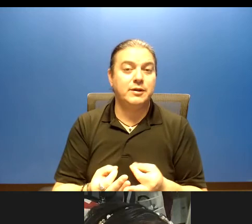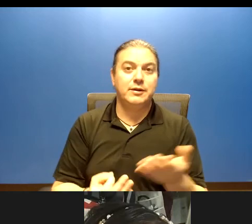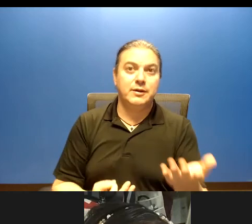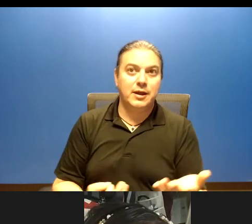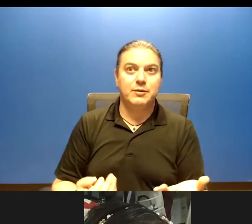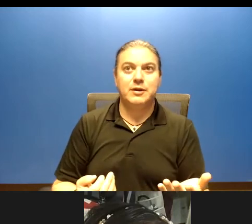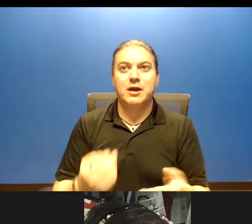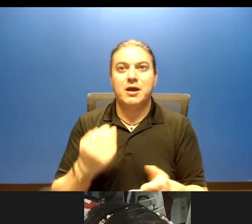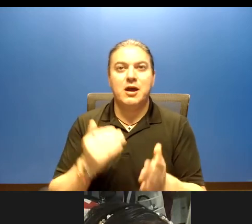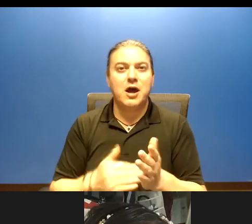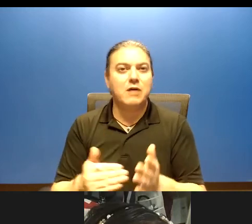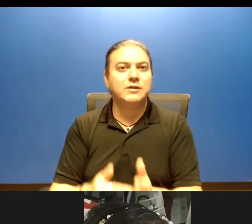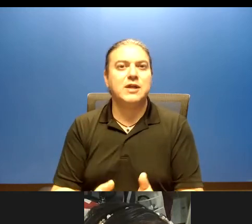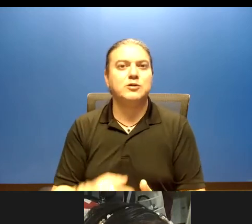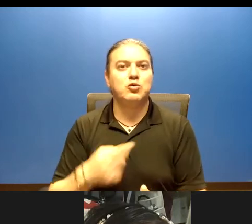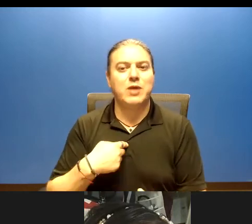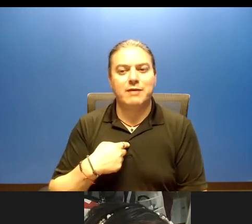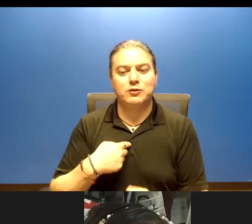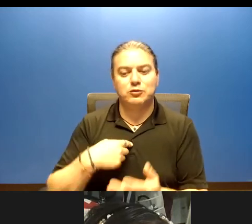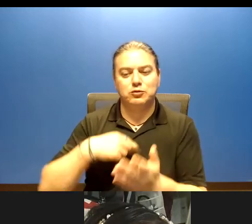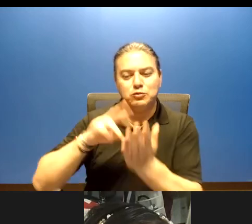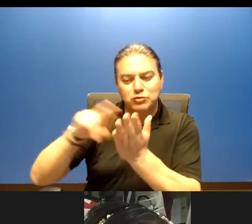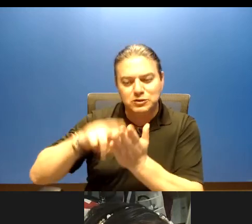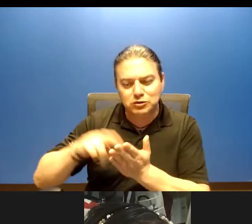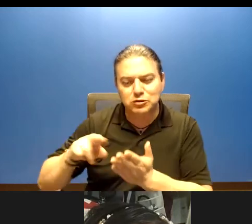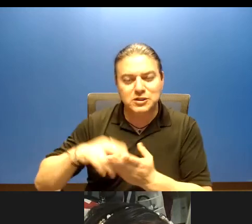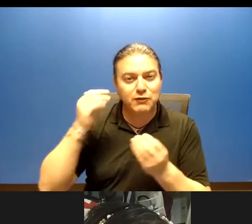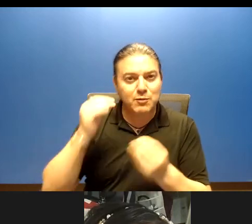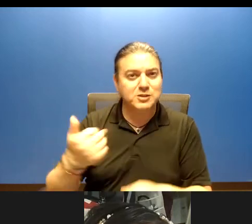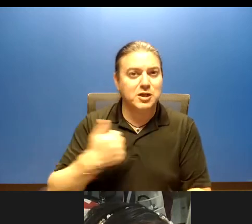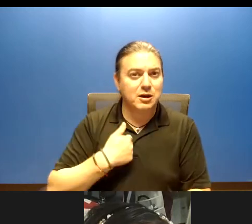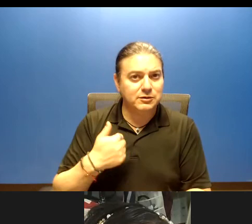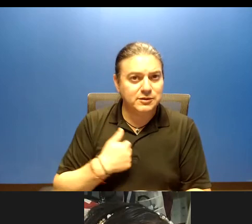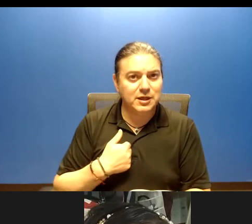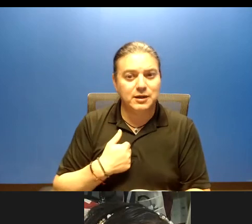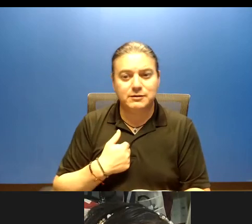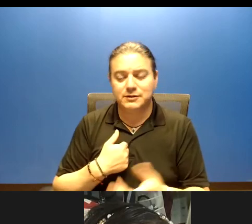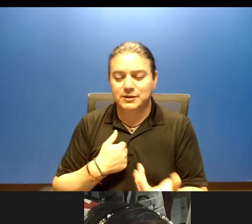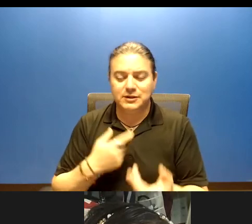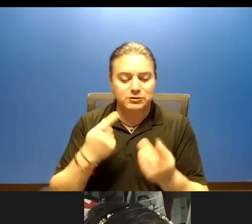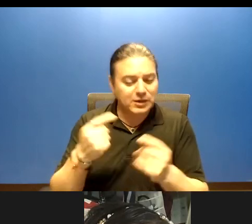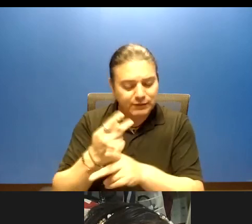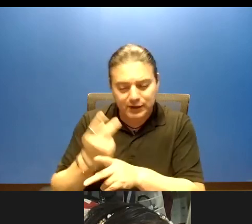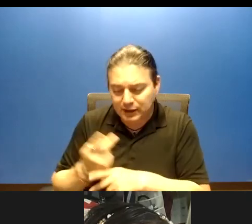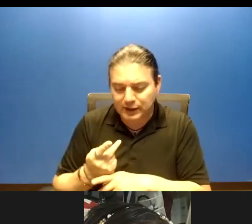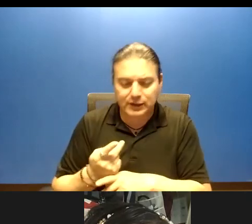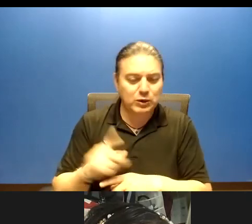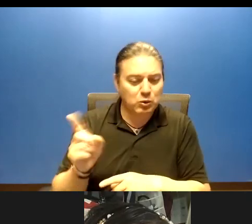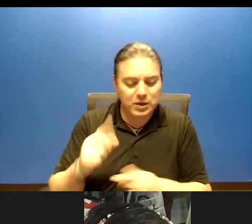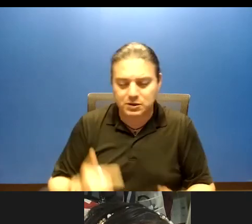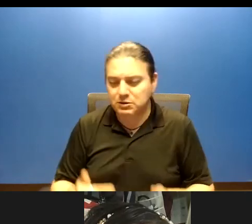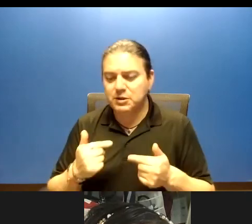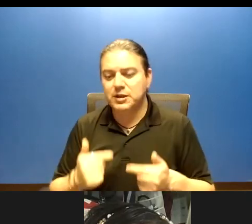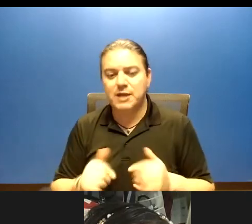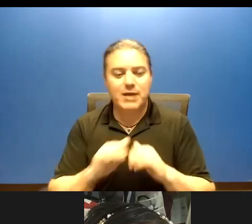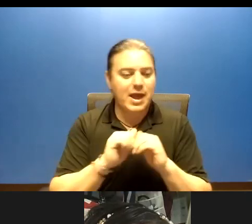through already that is life and death for those that we love. And to try to navigate that entire process of just where you're going to live or how you're